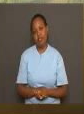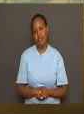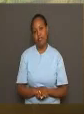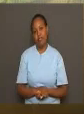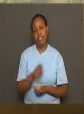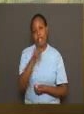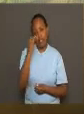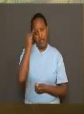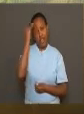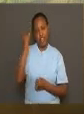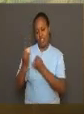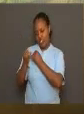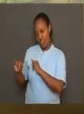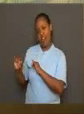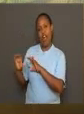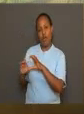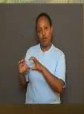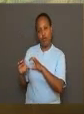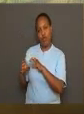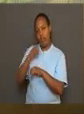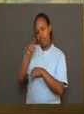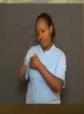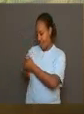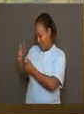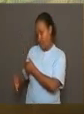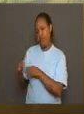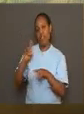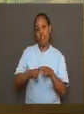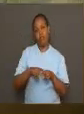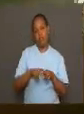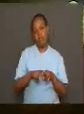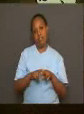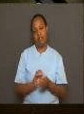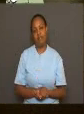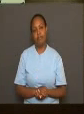Share your ideas with the person sitting next to you.